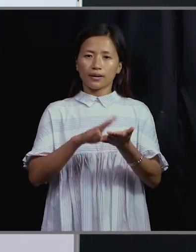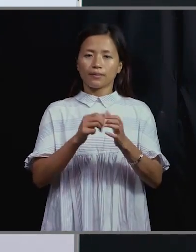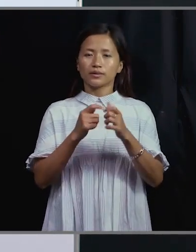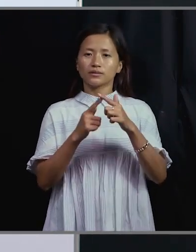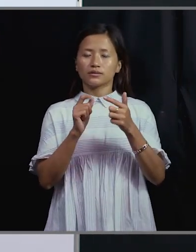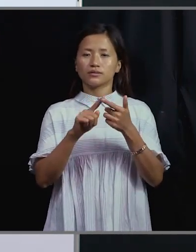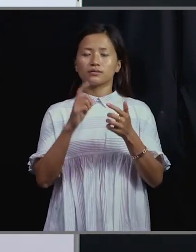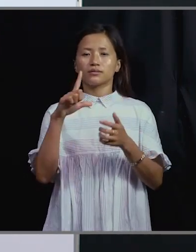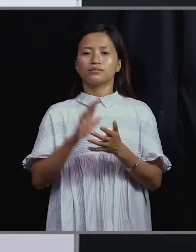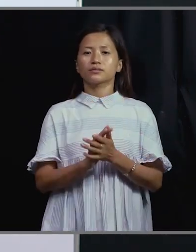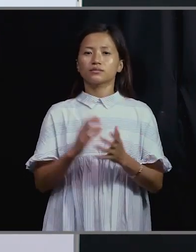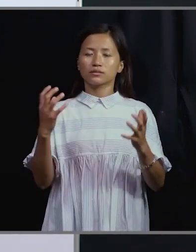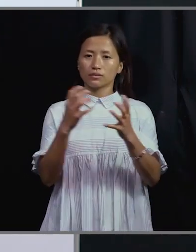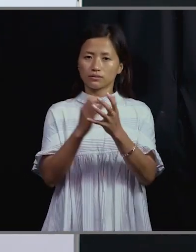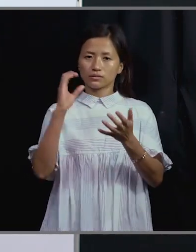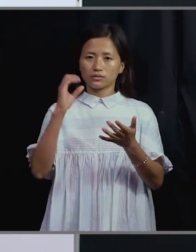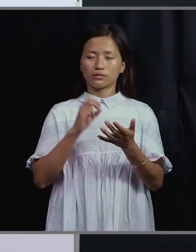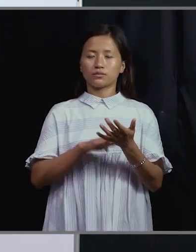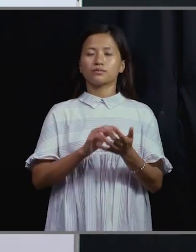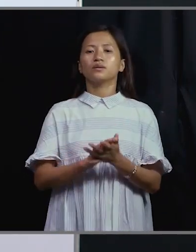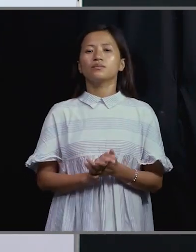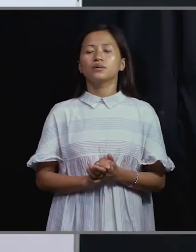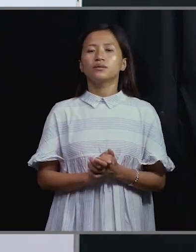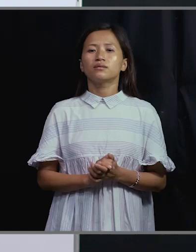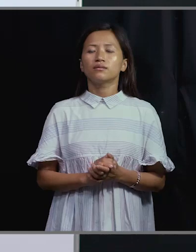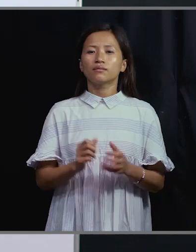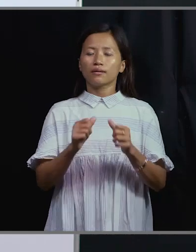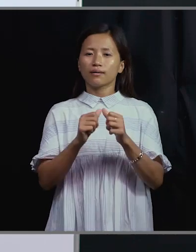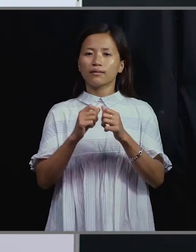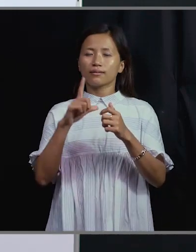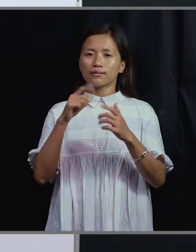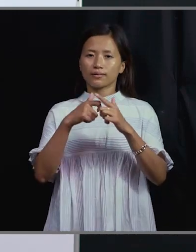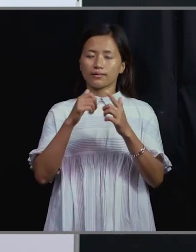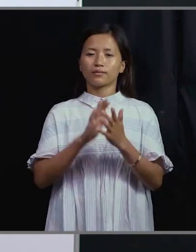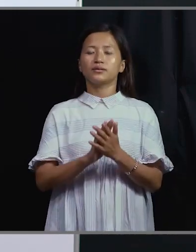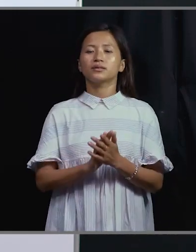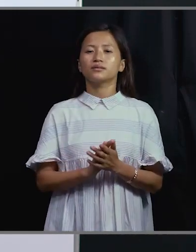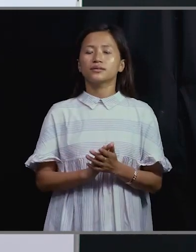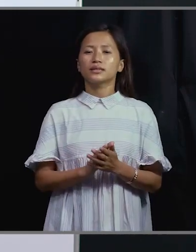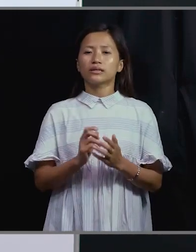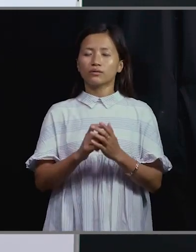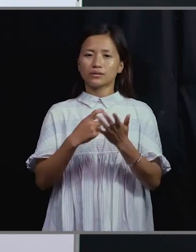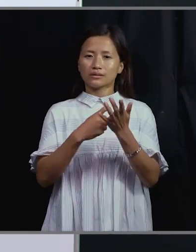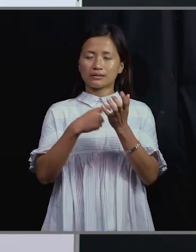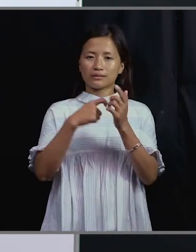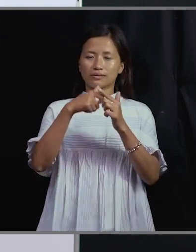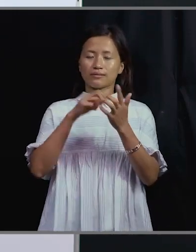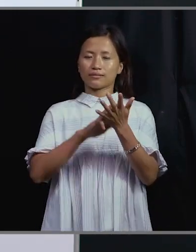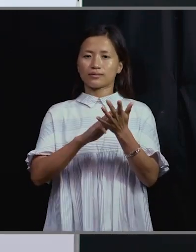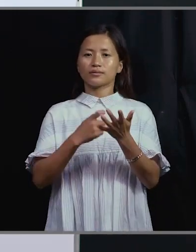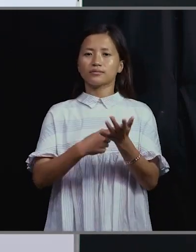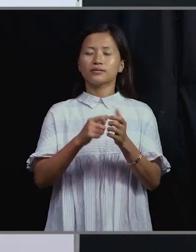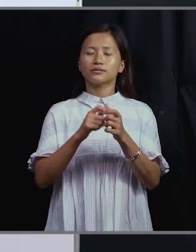these organometallic compounds which are called as alkyl magnesium halides or Grignard reagents. So